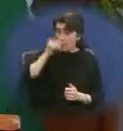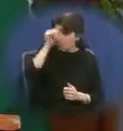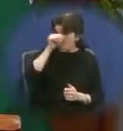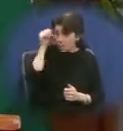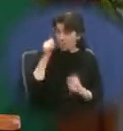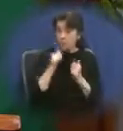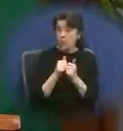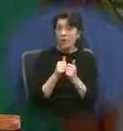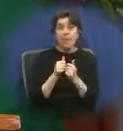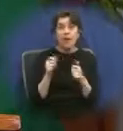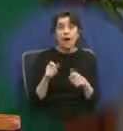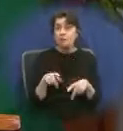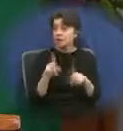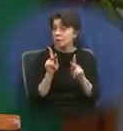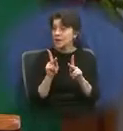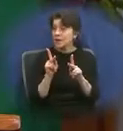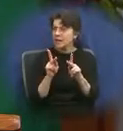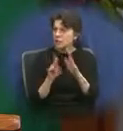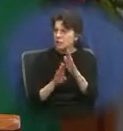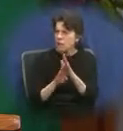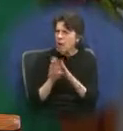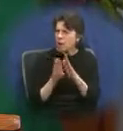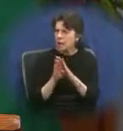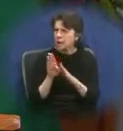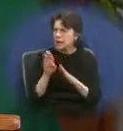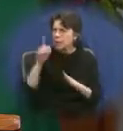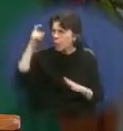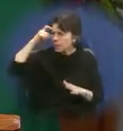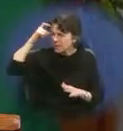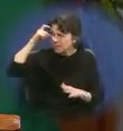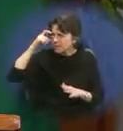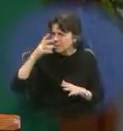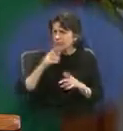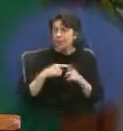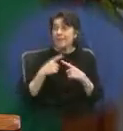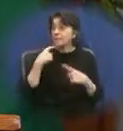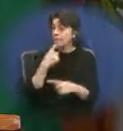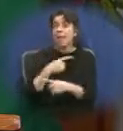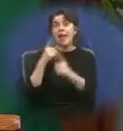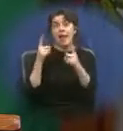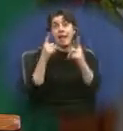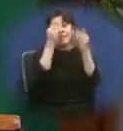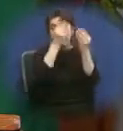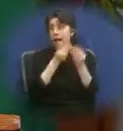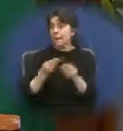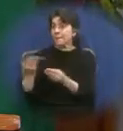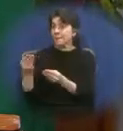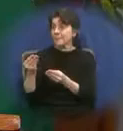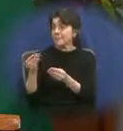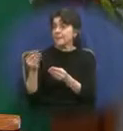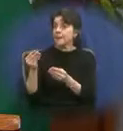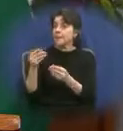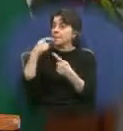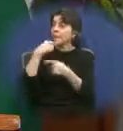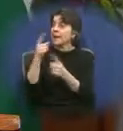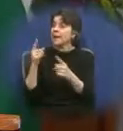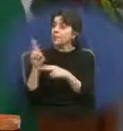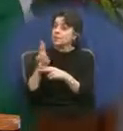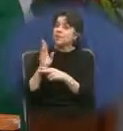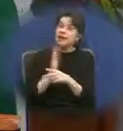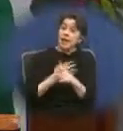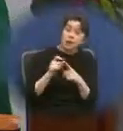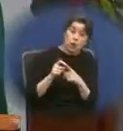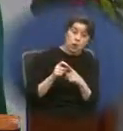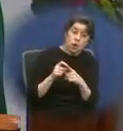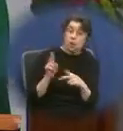that opportunity of growing that gift of understanding and wisdom, and then to proclaim it by our words and by our lives. May the